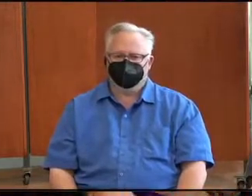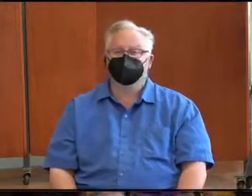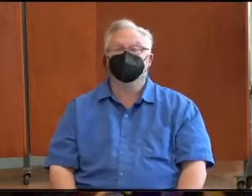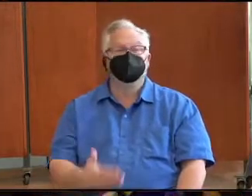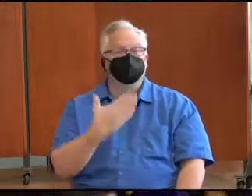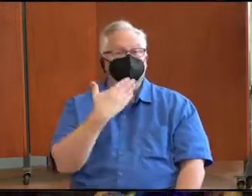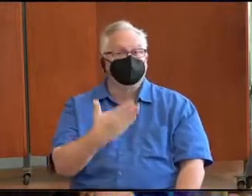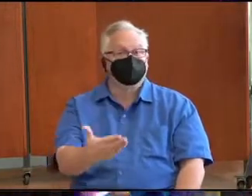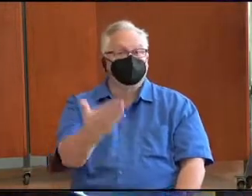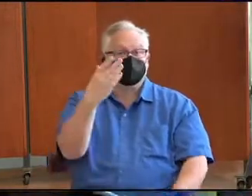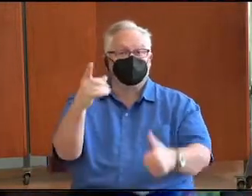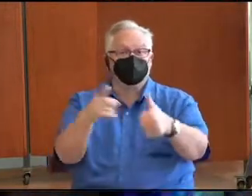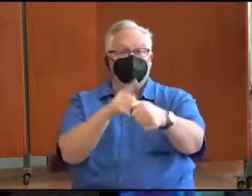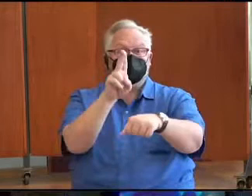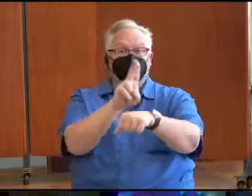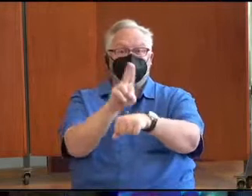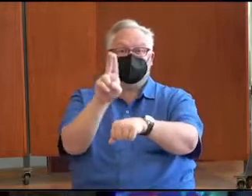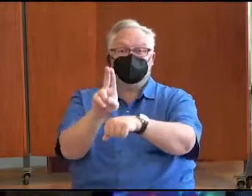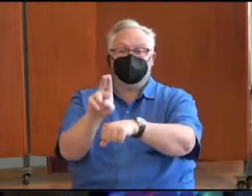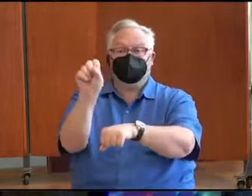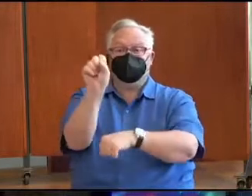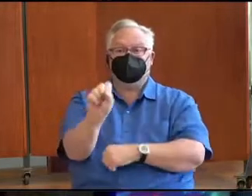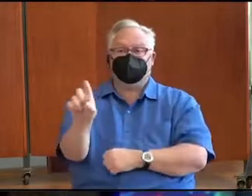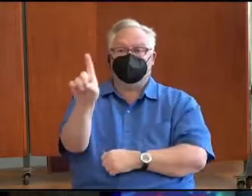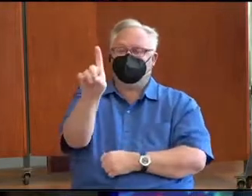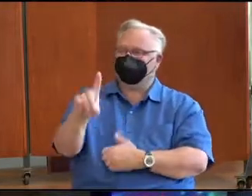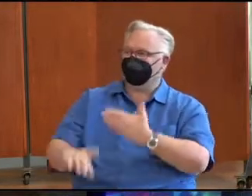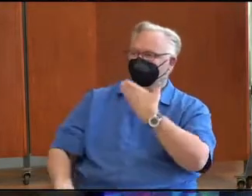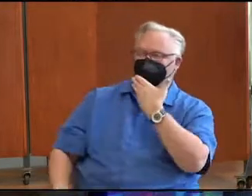Good morning, First UU San Diego.